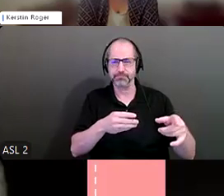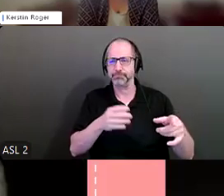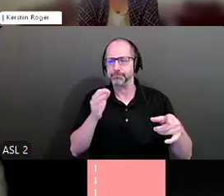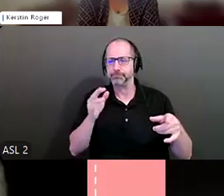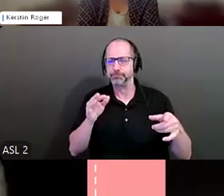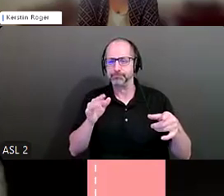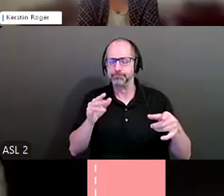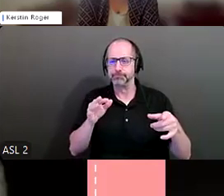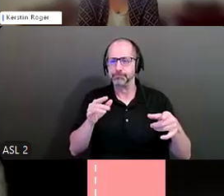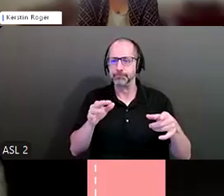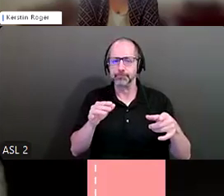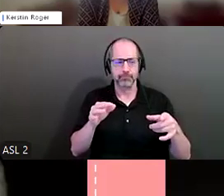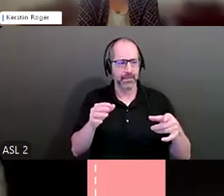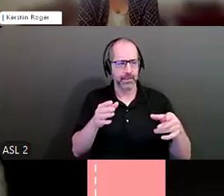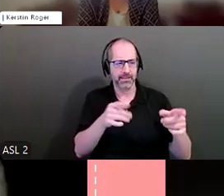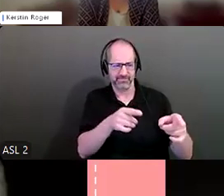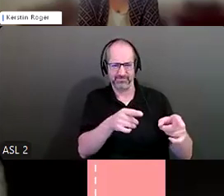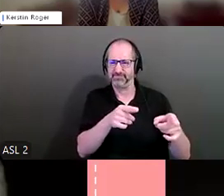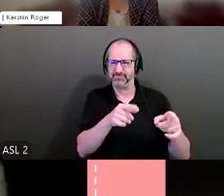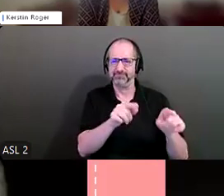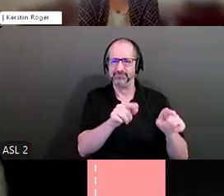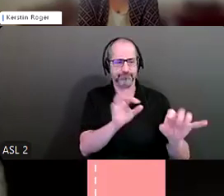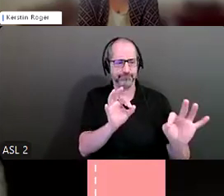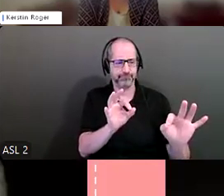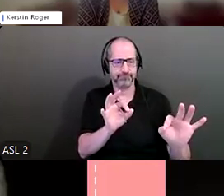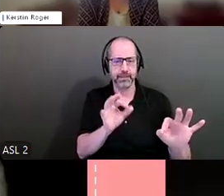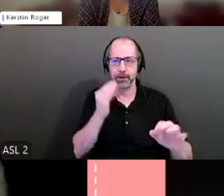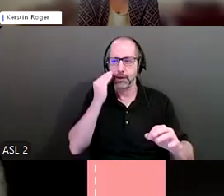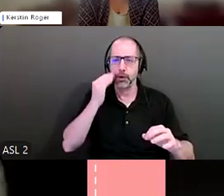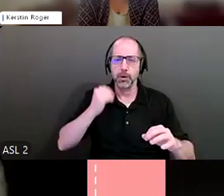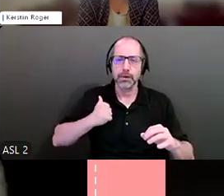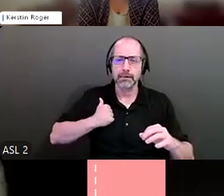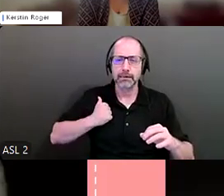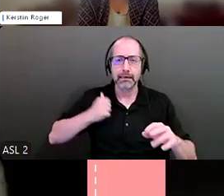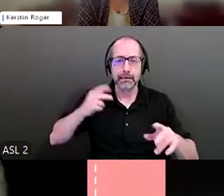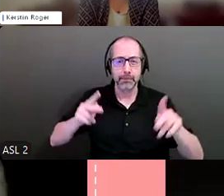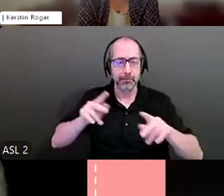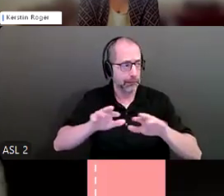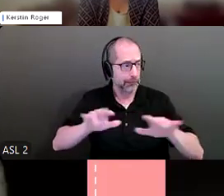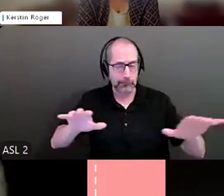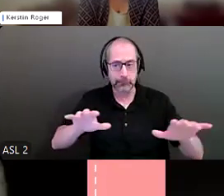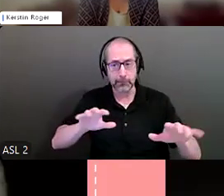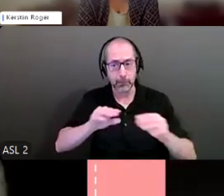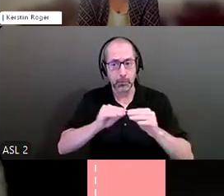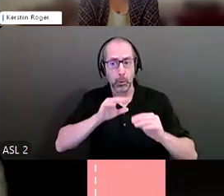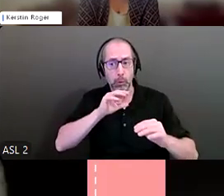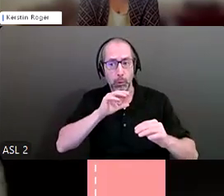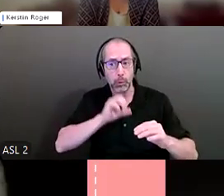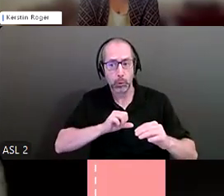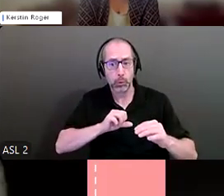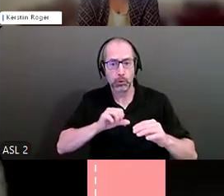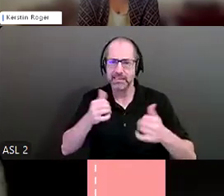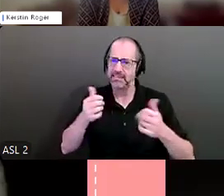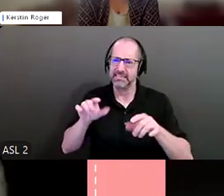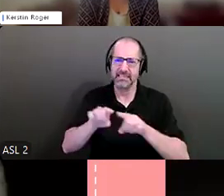Just a bit of background to the next slide, please. So as we know, the Canadian population is aging, as with most other countries